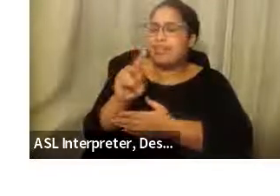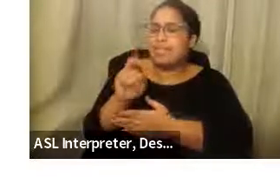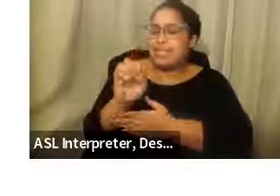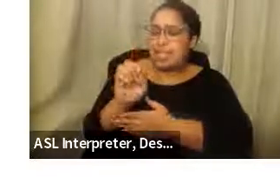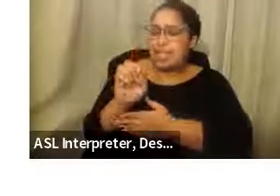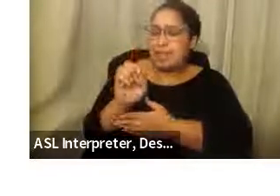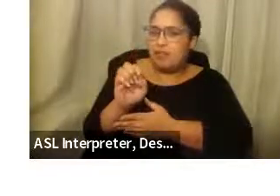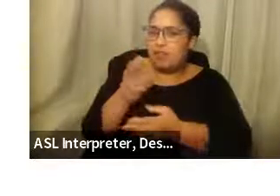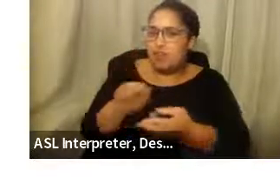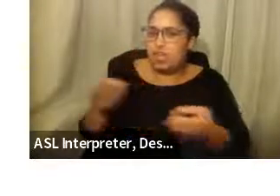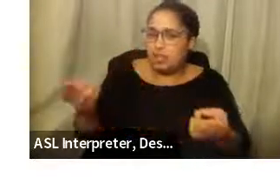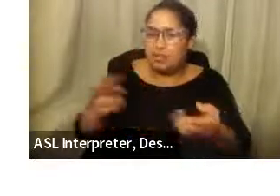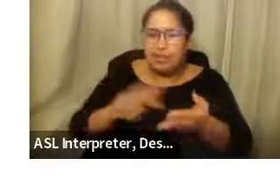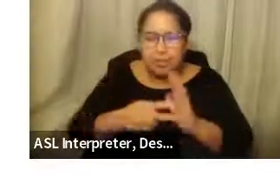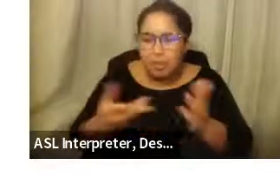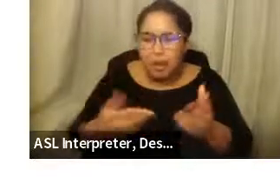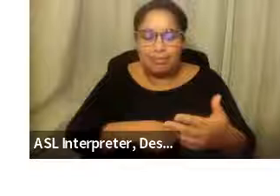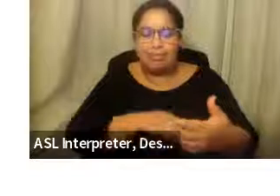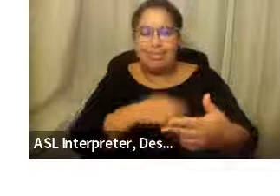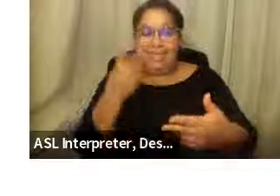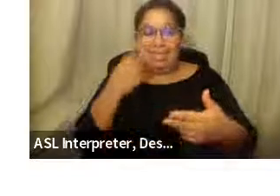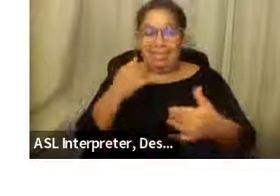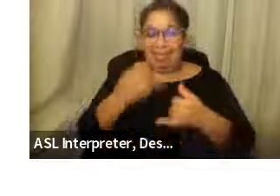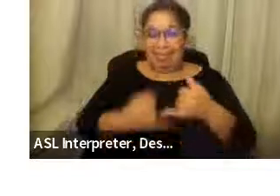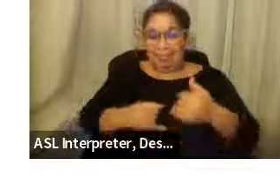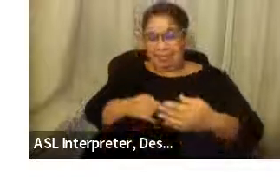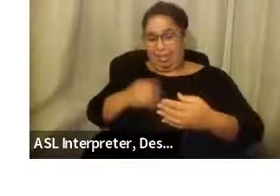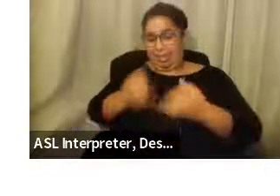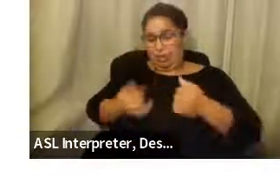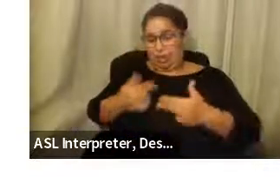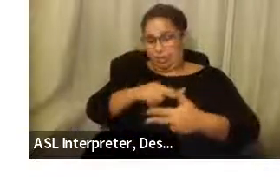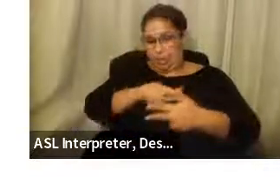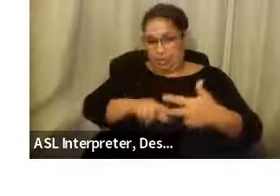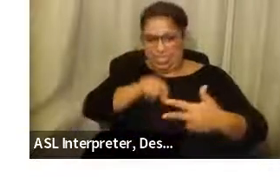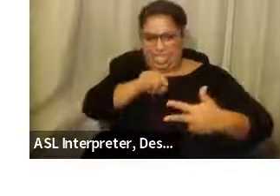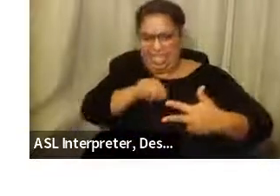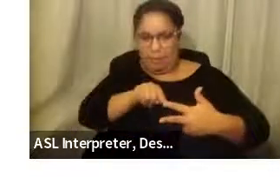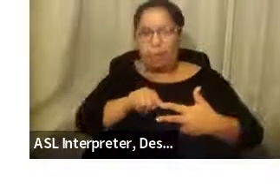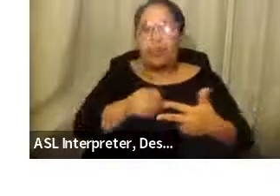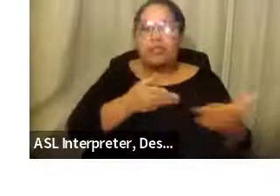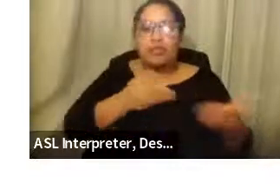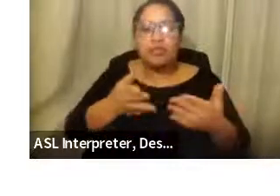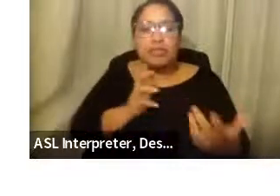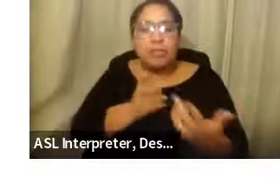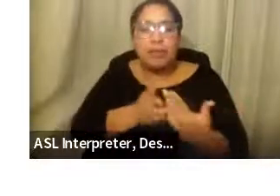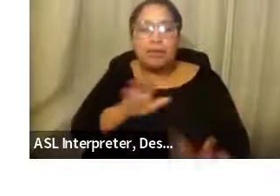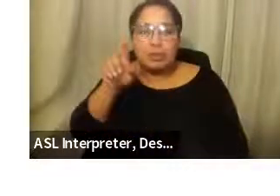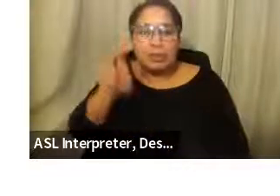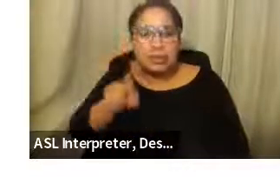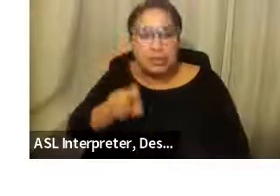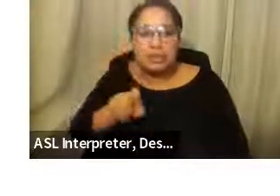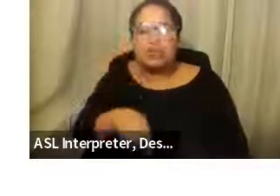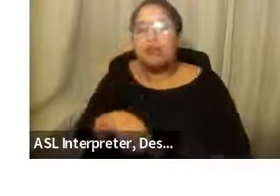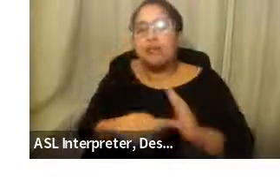the answer. It's the service that matches the need. So that service can look at navigating to healthcare